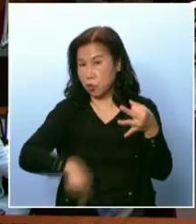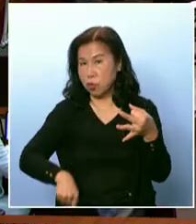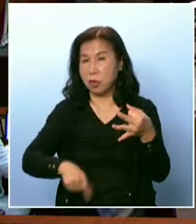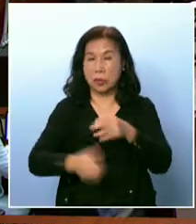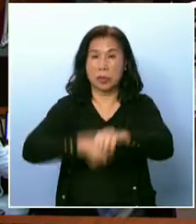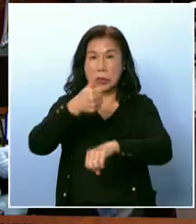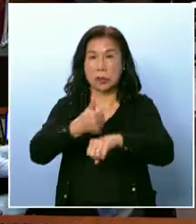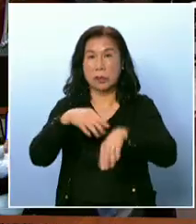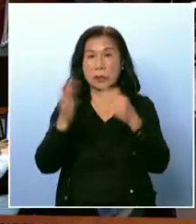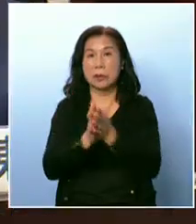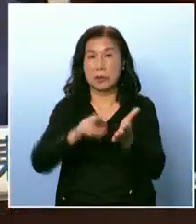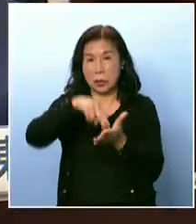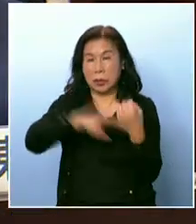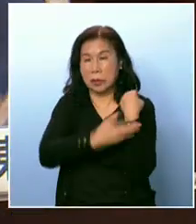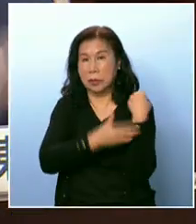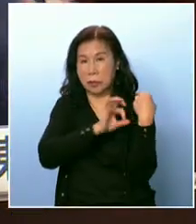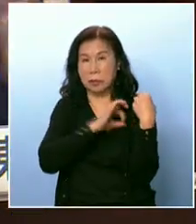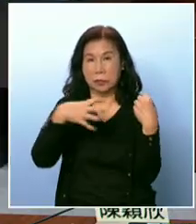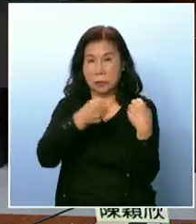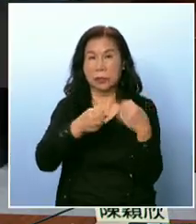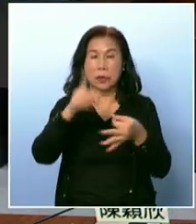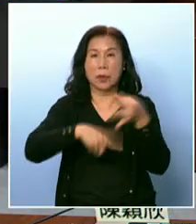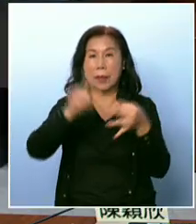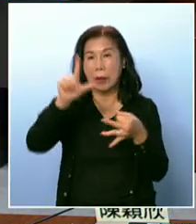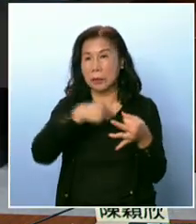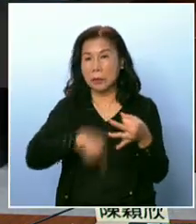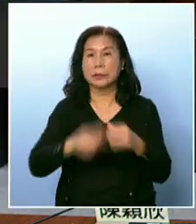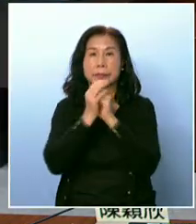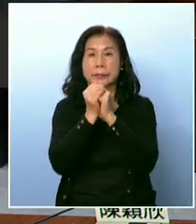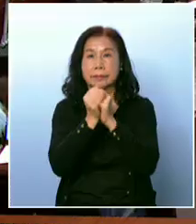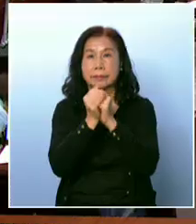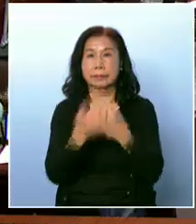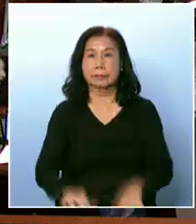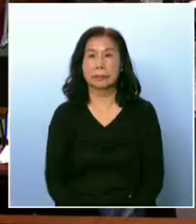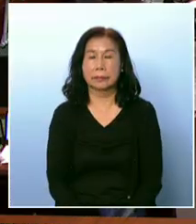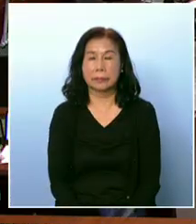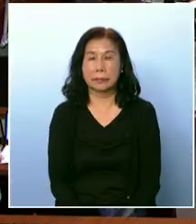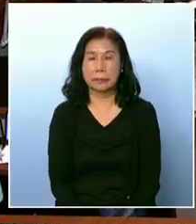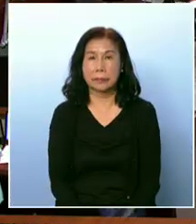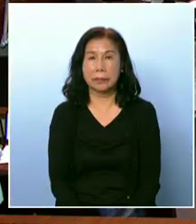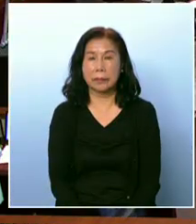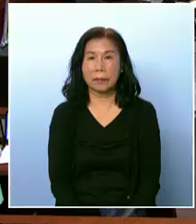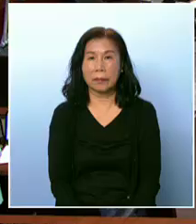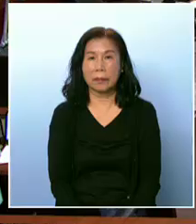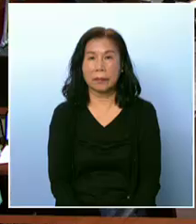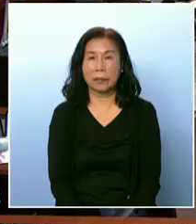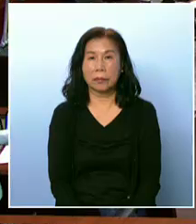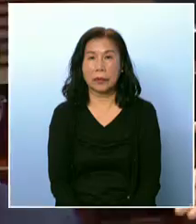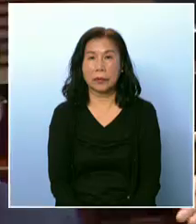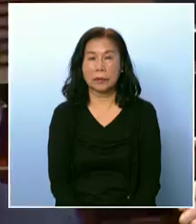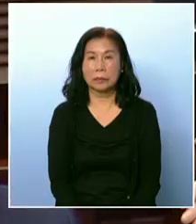I now declare Dr. Starry Lee elected as the President of the Legislative Council. Congratulations to Dr. Starry Lee.